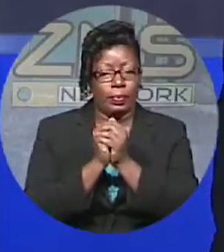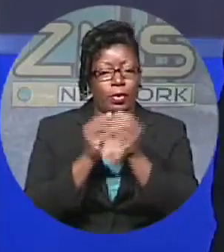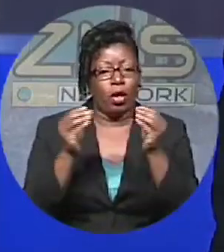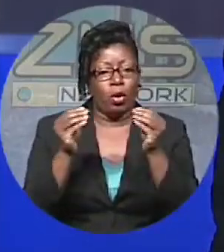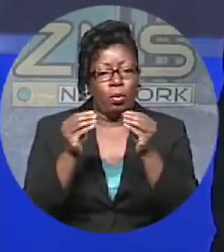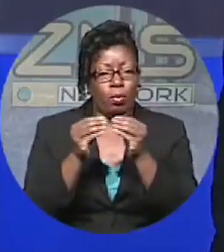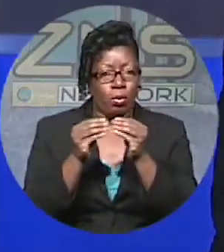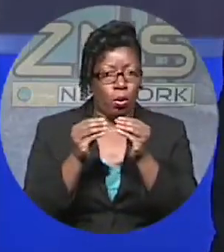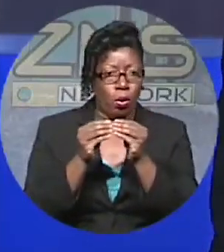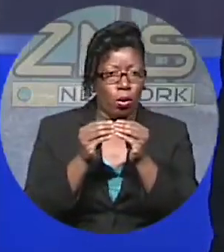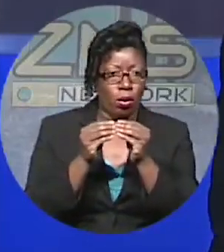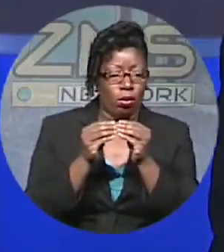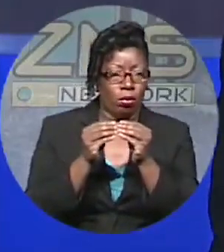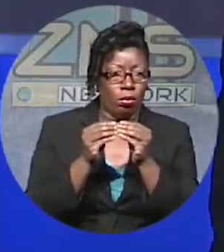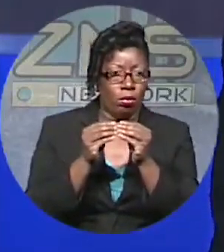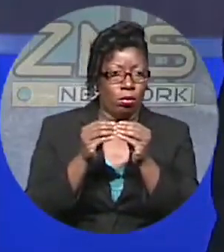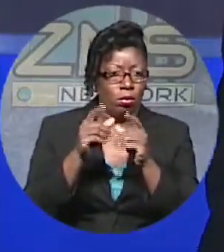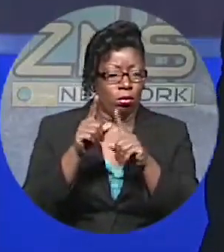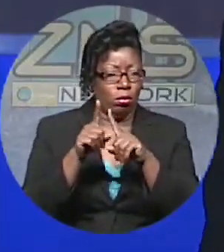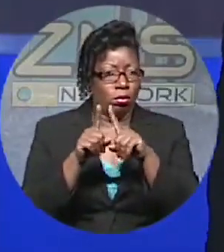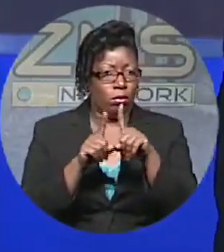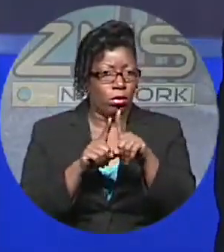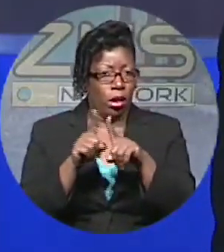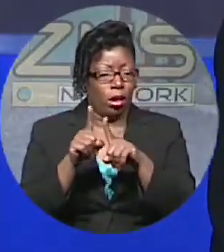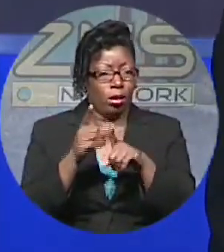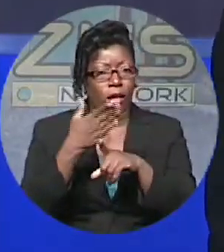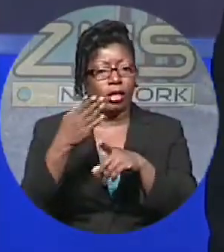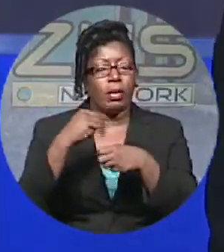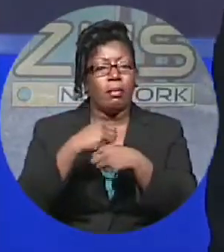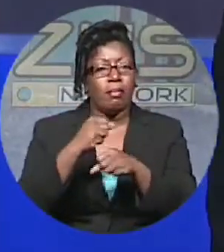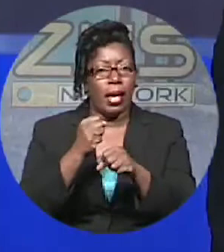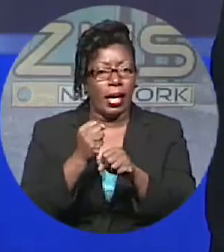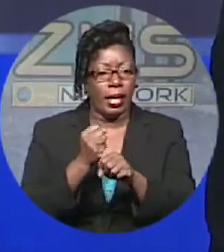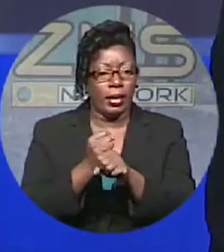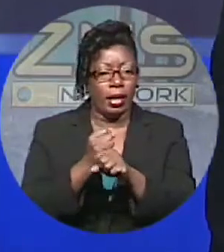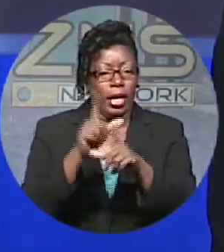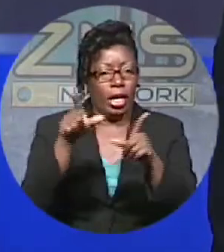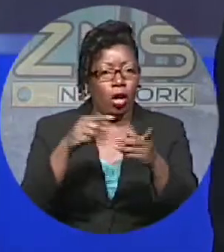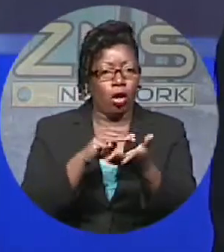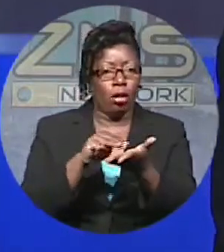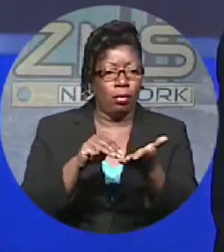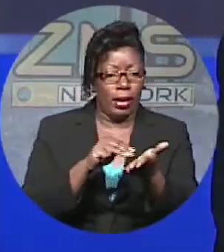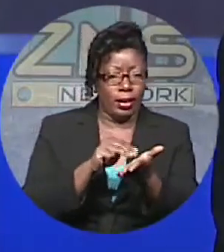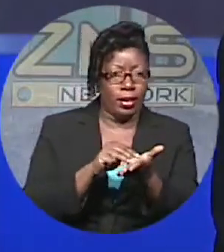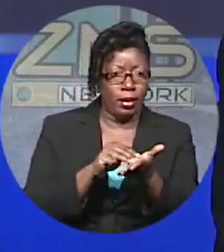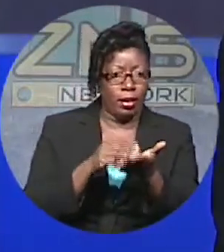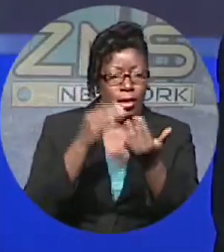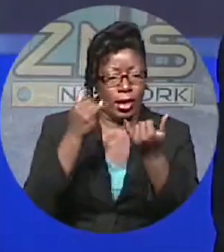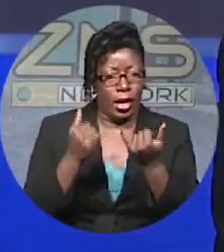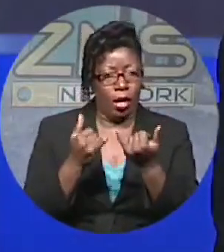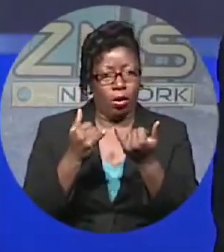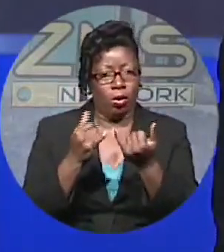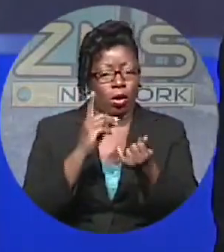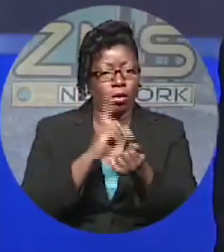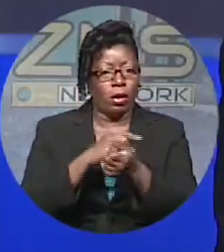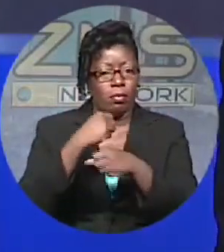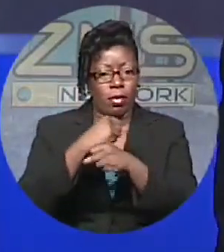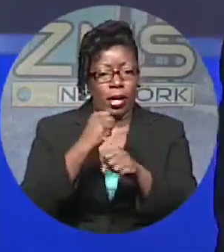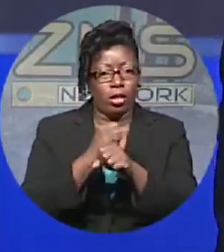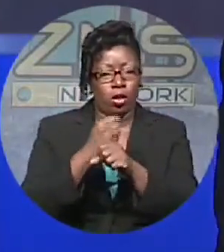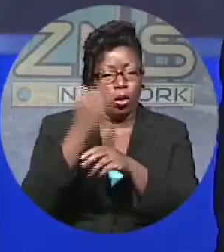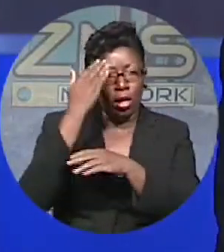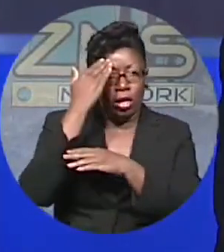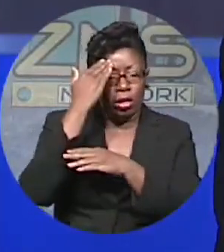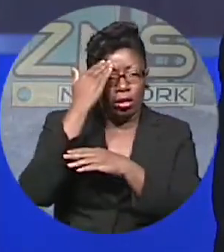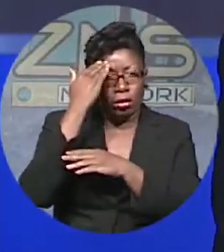Well, more strides are being made in the area of telemedicine as local physicians are now being given the opportunity to sharpen their knowledge and skills in cancer and blood